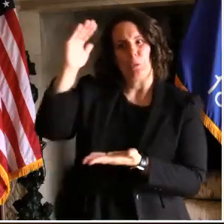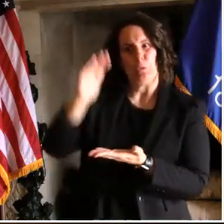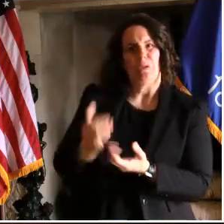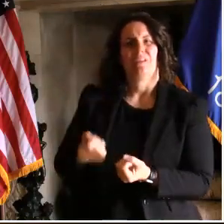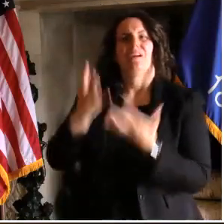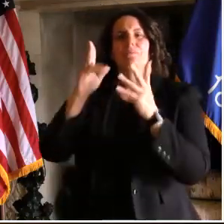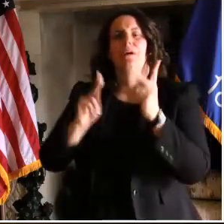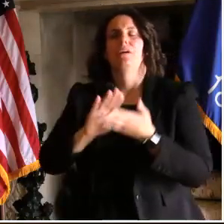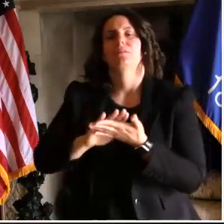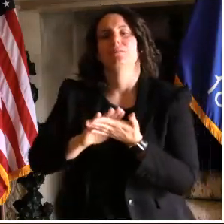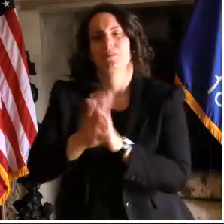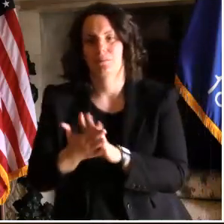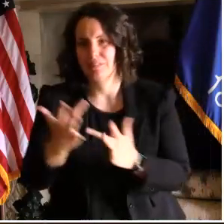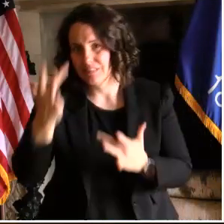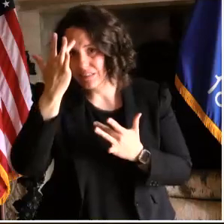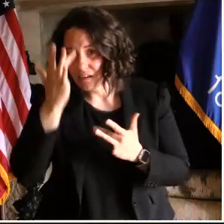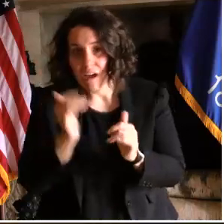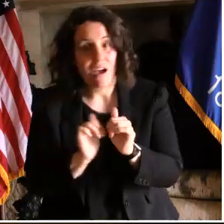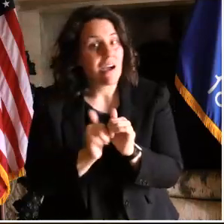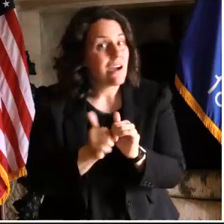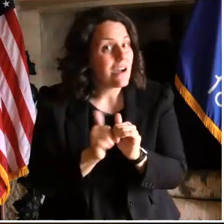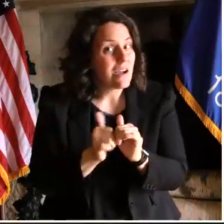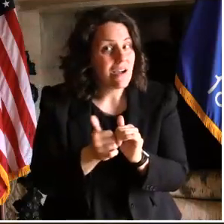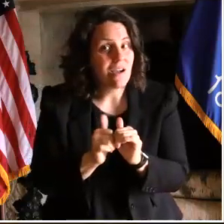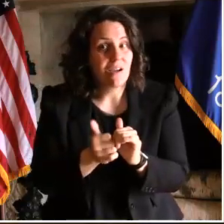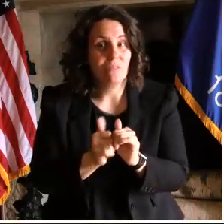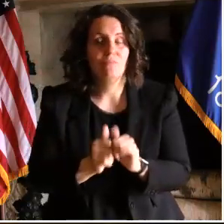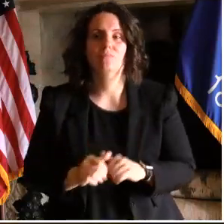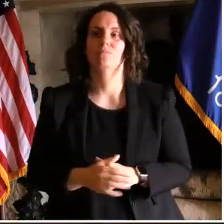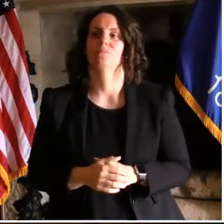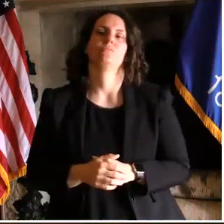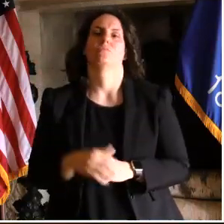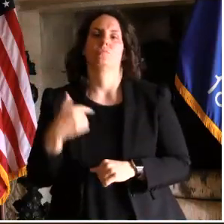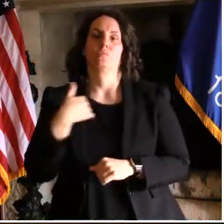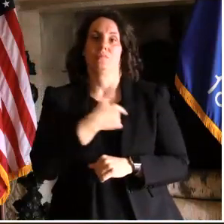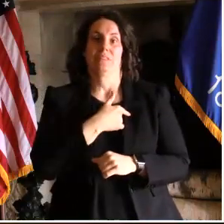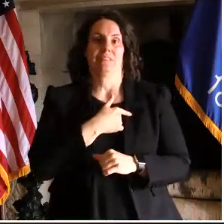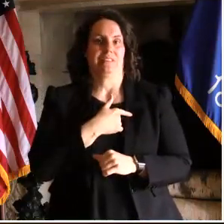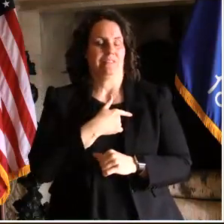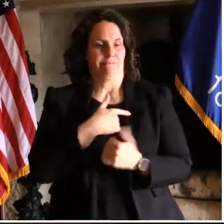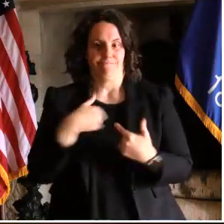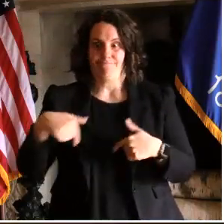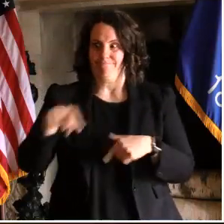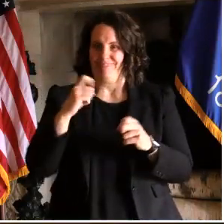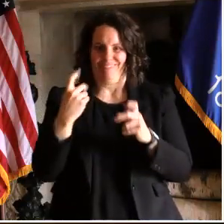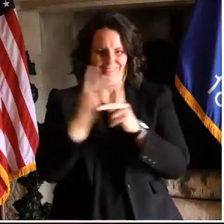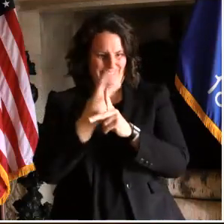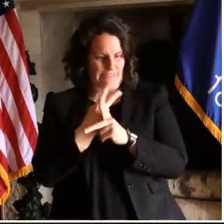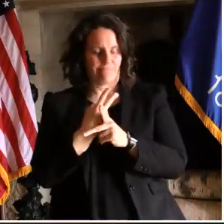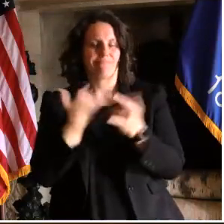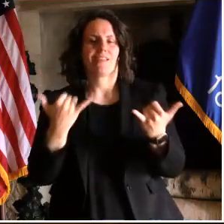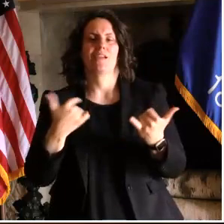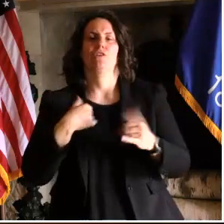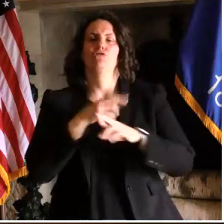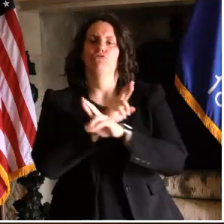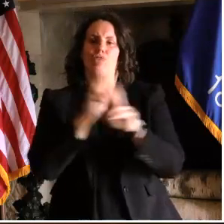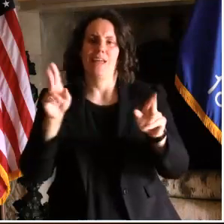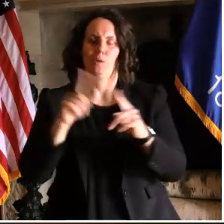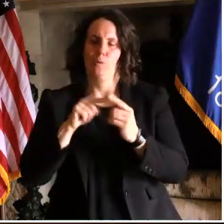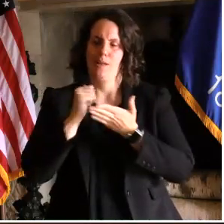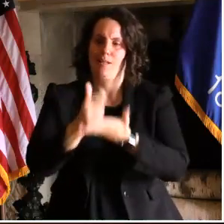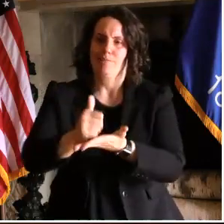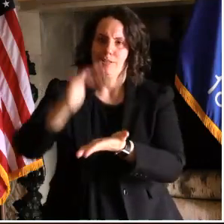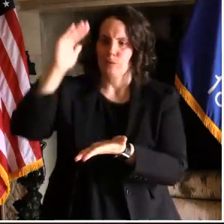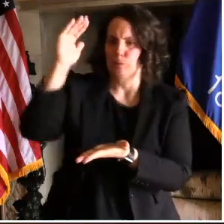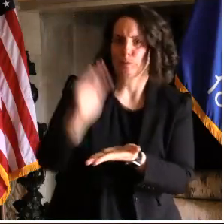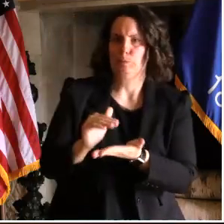to double down on the efforts we're taking together to stop the spread of the disease. That is good for the people who are very sick, it is